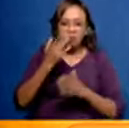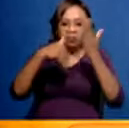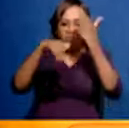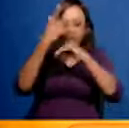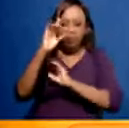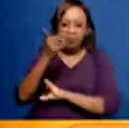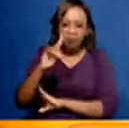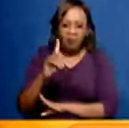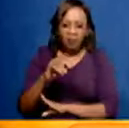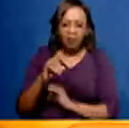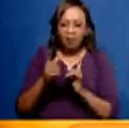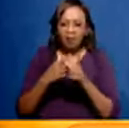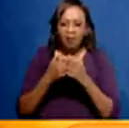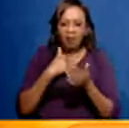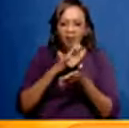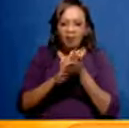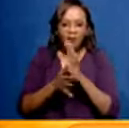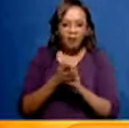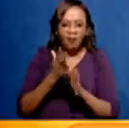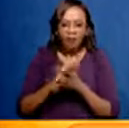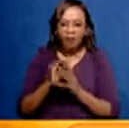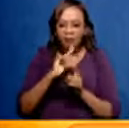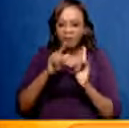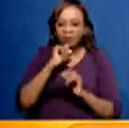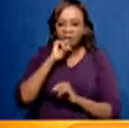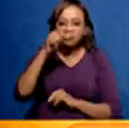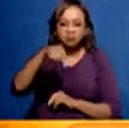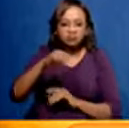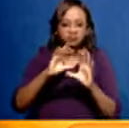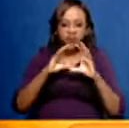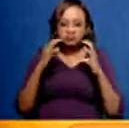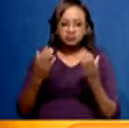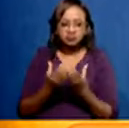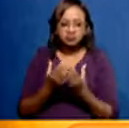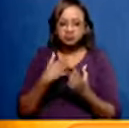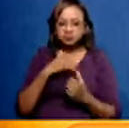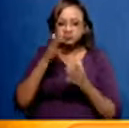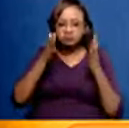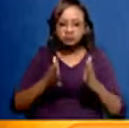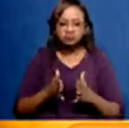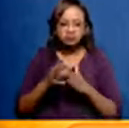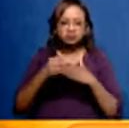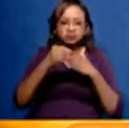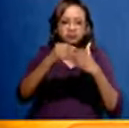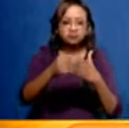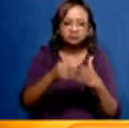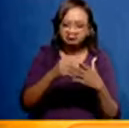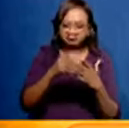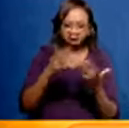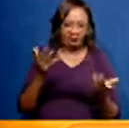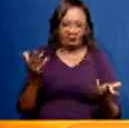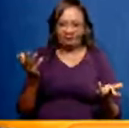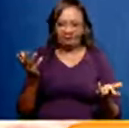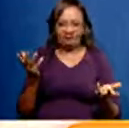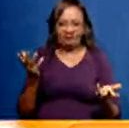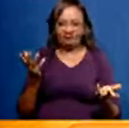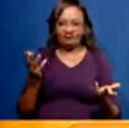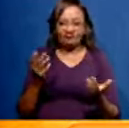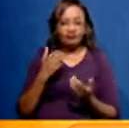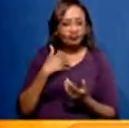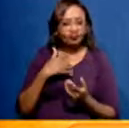Nairobi and there's nothing. I mean, this is not the world where, let's say, blind eye man is leading the world in a world of blind. No, we have now other